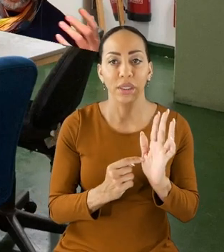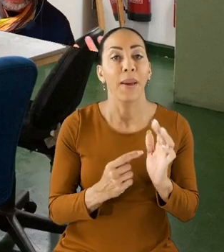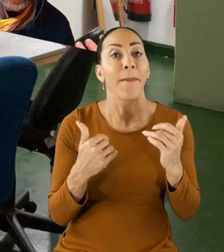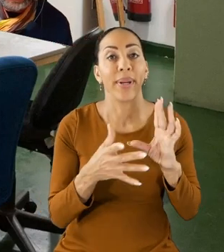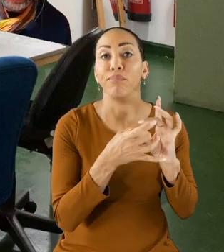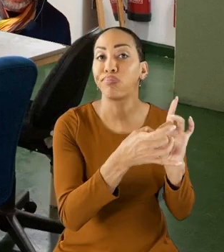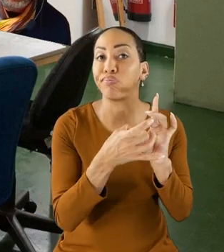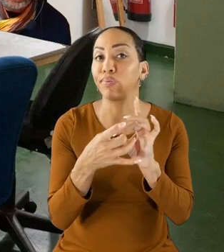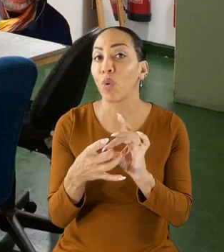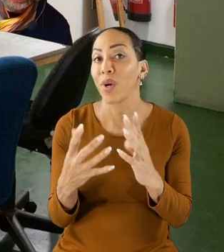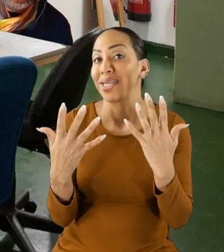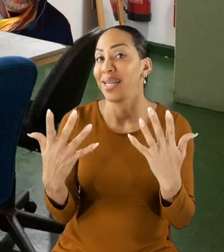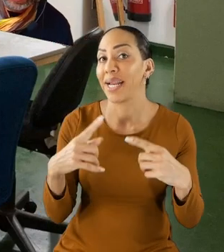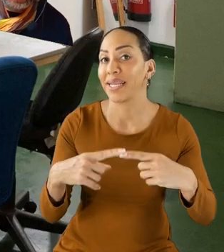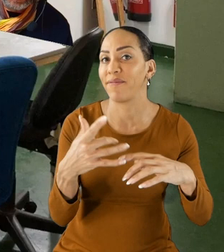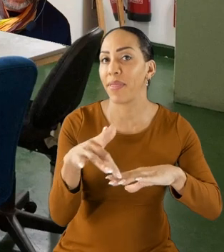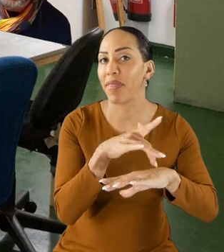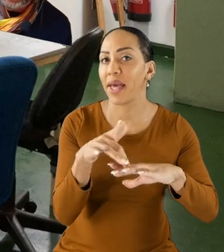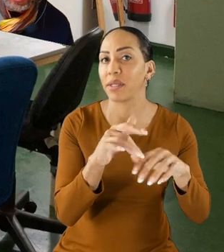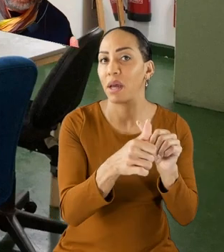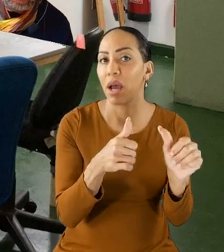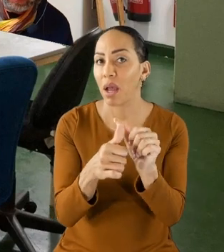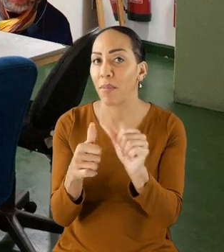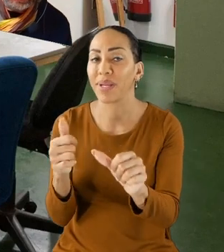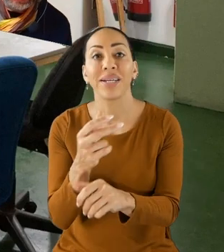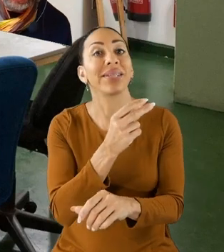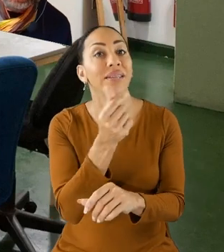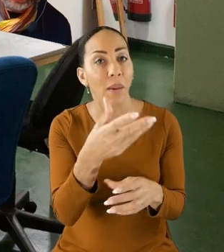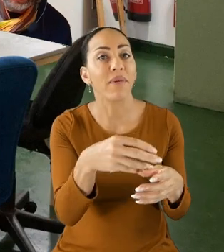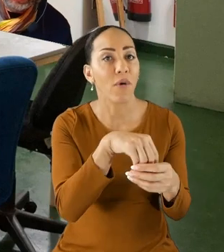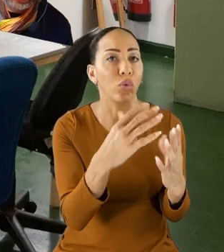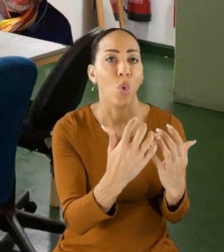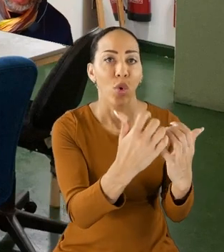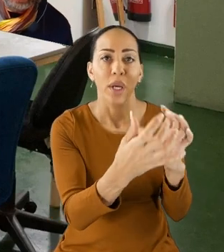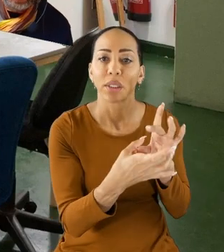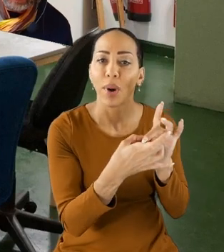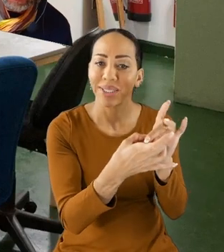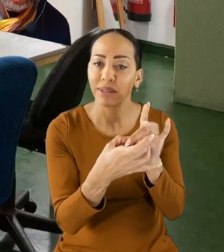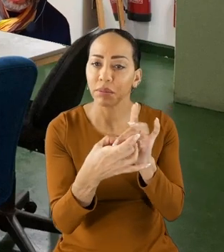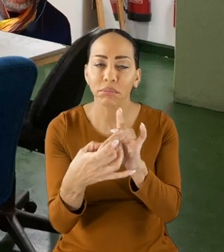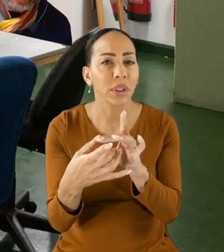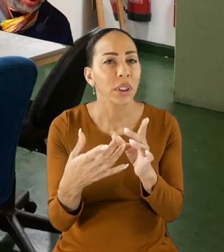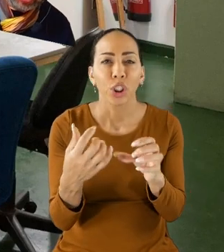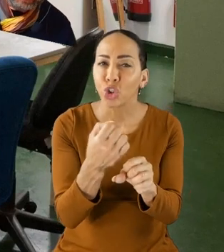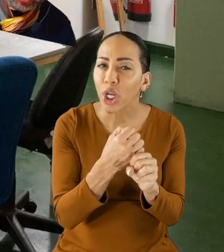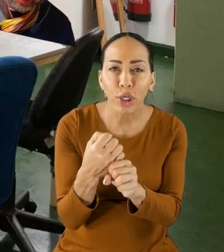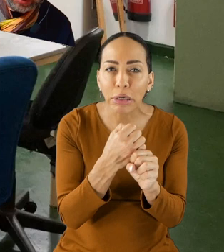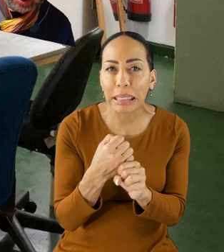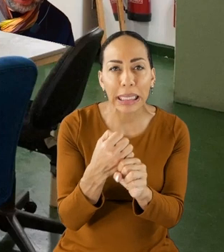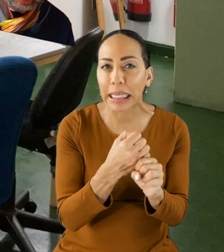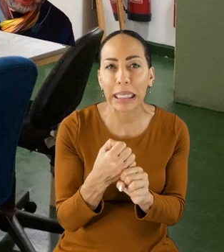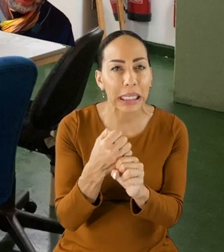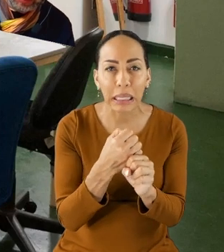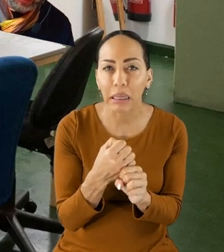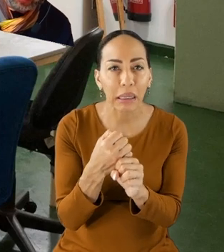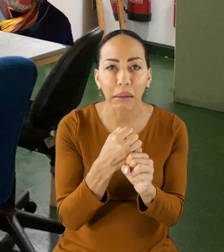We worked with 10 different theatre companies, and some of those did involve audience participation. I wonder if you just generally give me a